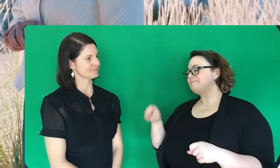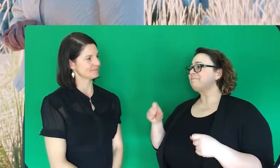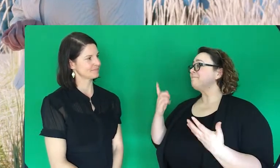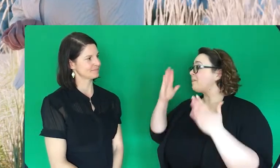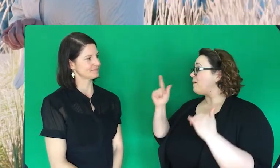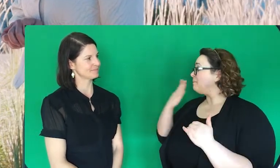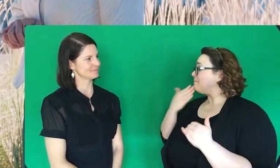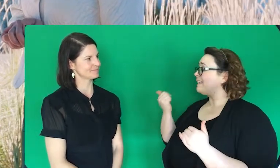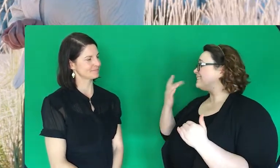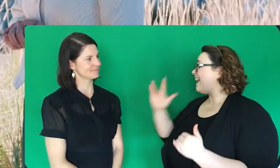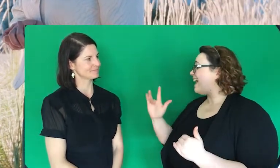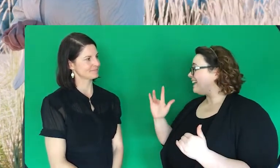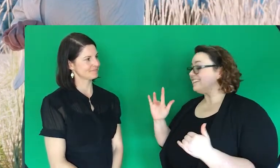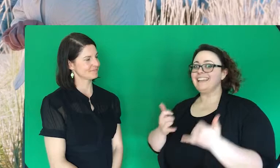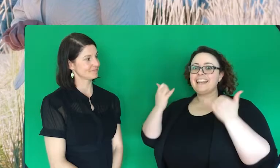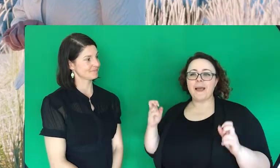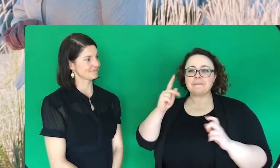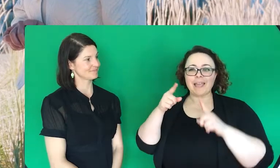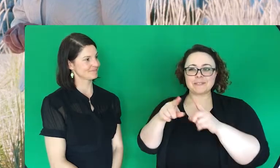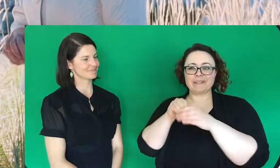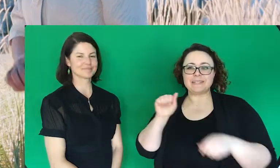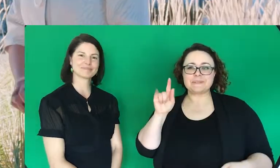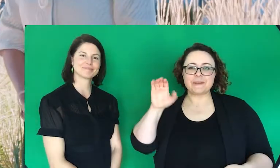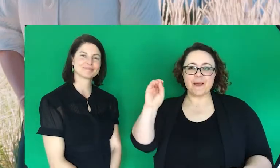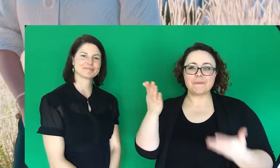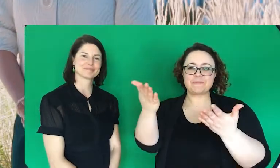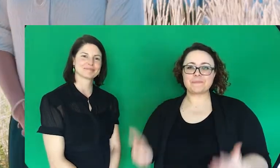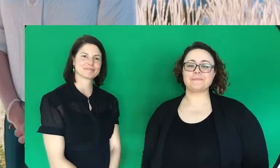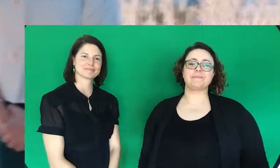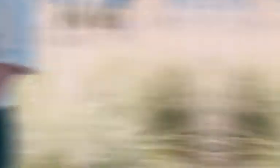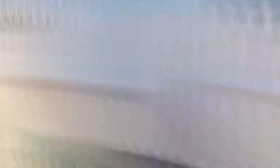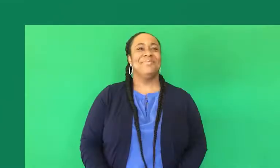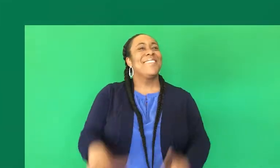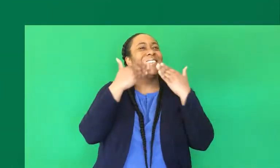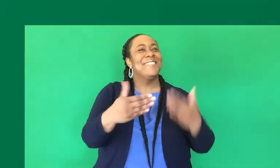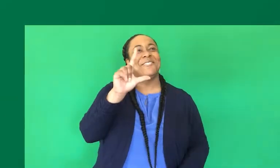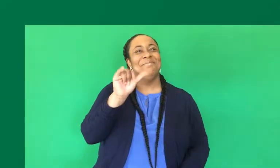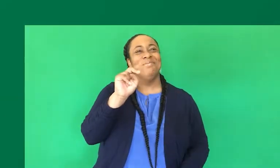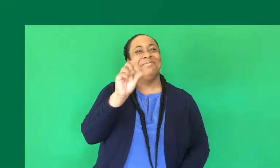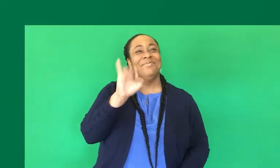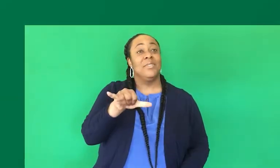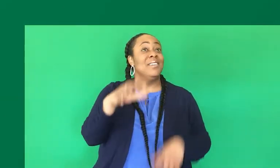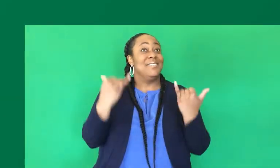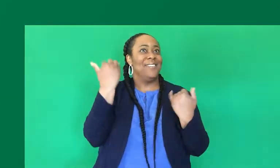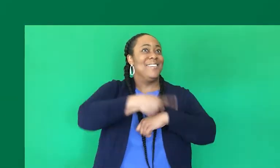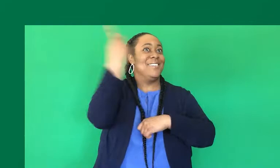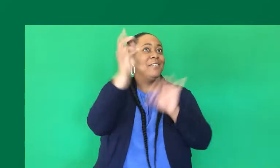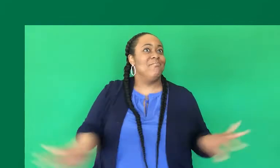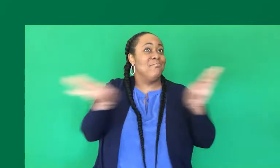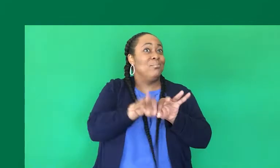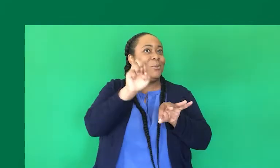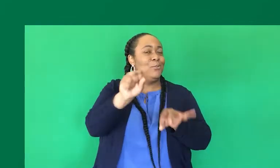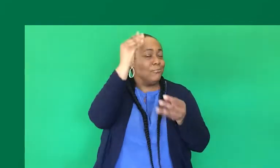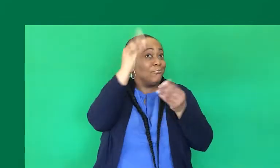of people. We wish you the best of luck. Now, back to you in the studio. Thank you, Lindsay. Now for today's